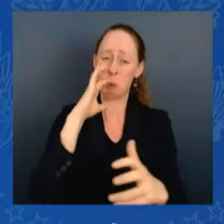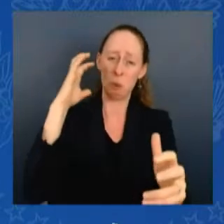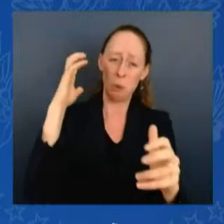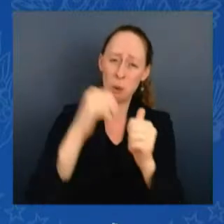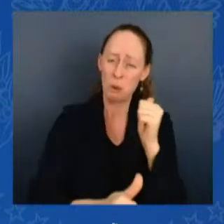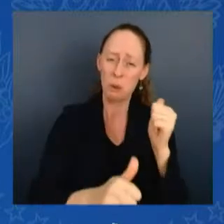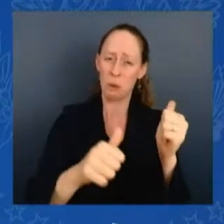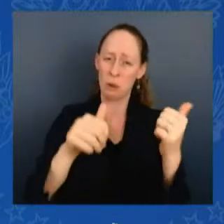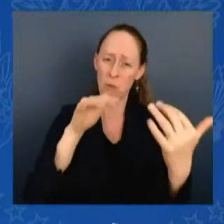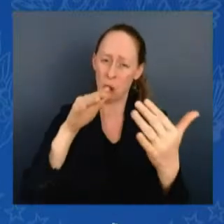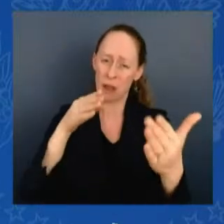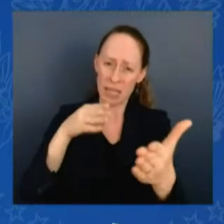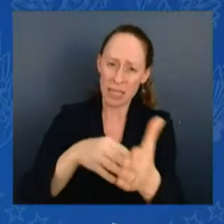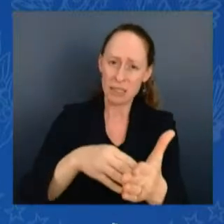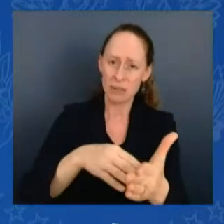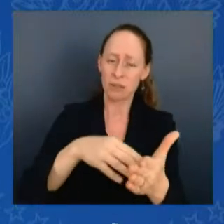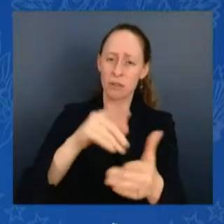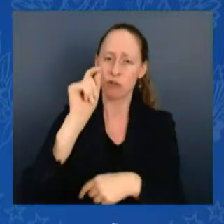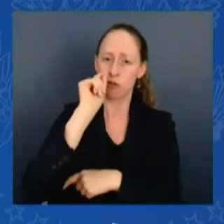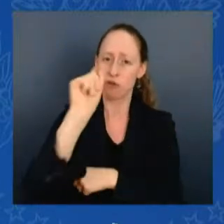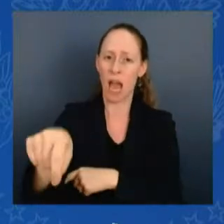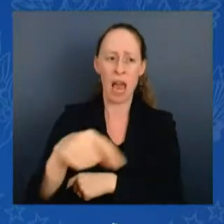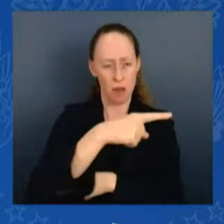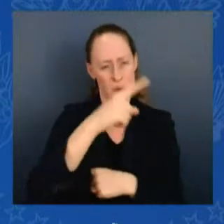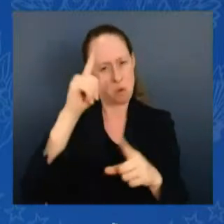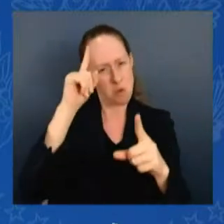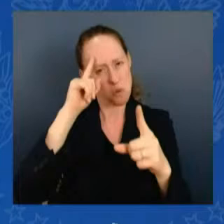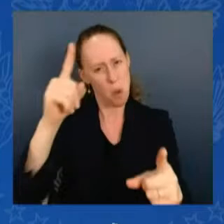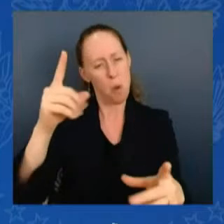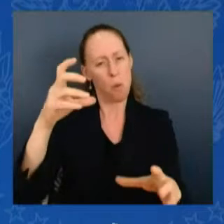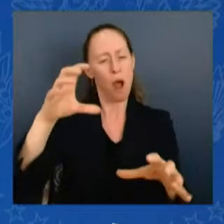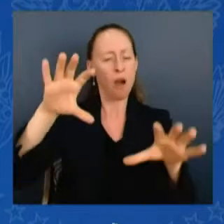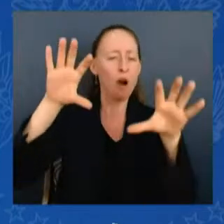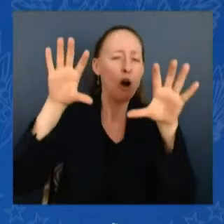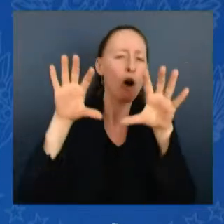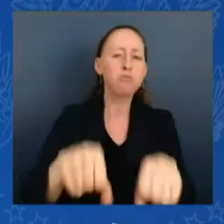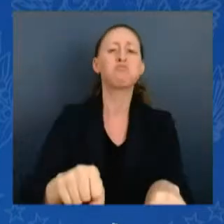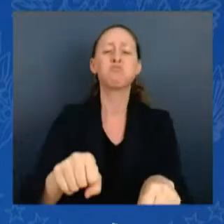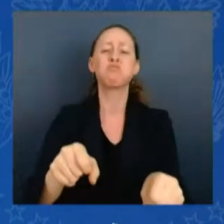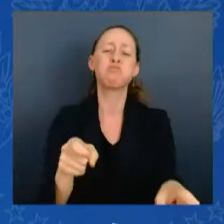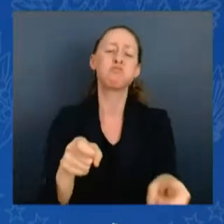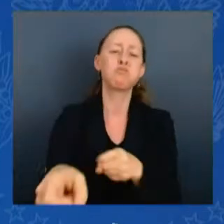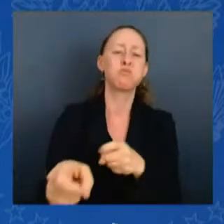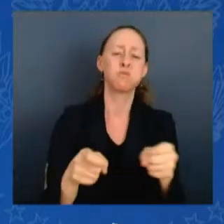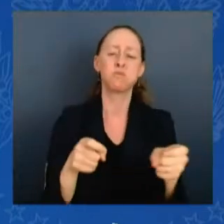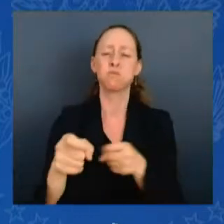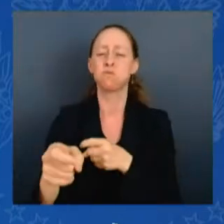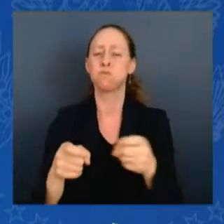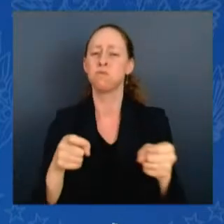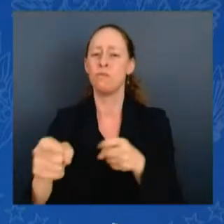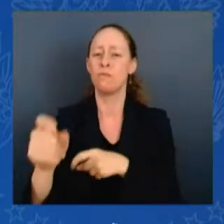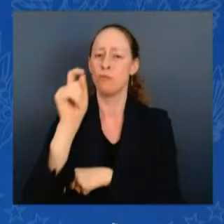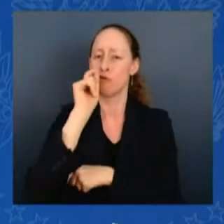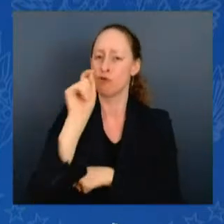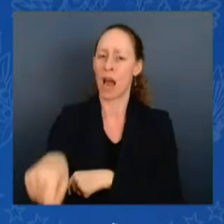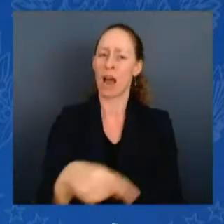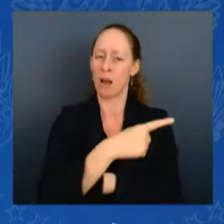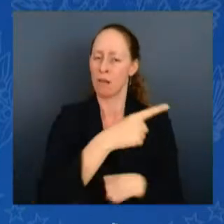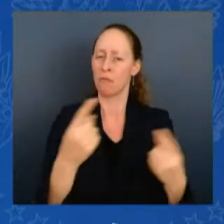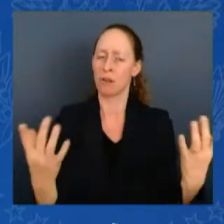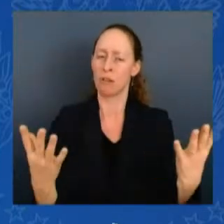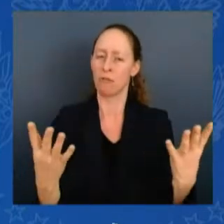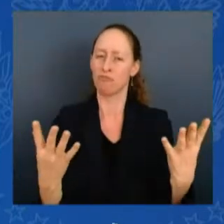less than Ukraine's total subjugation, to end Ukraine's democracy, to